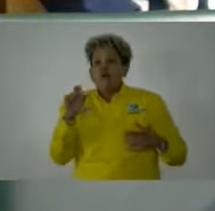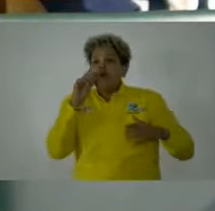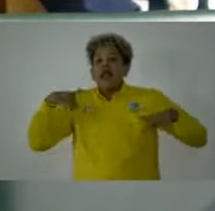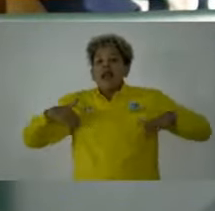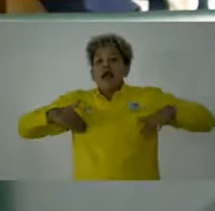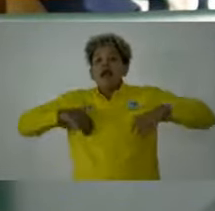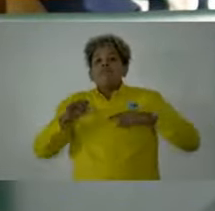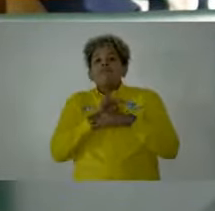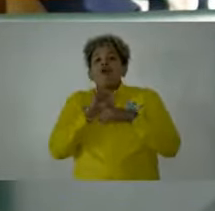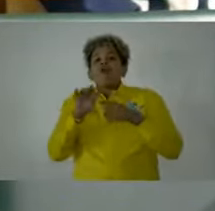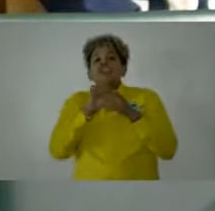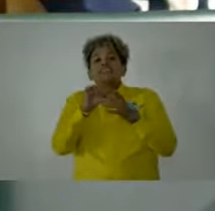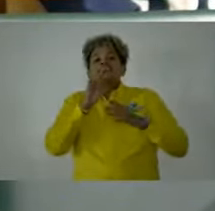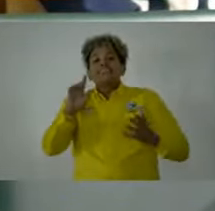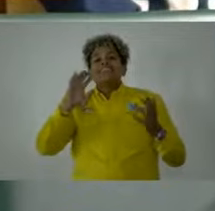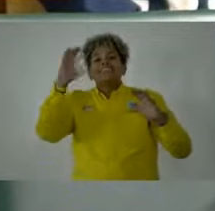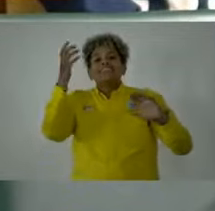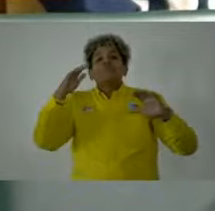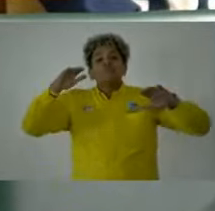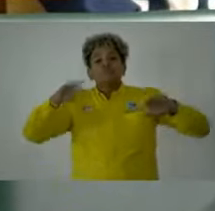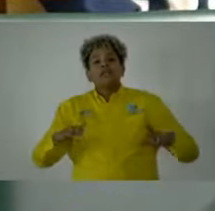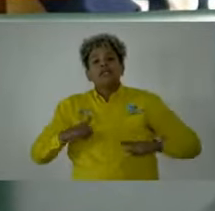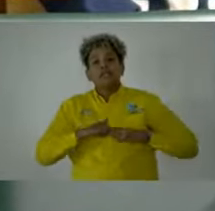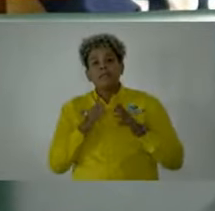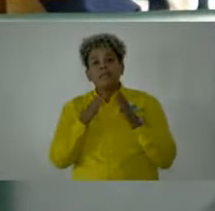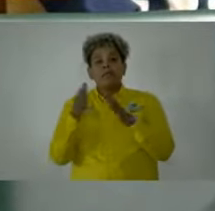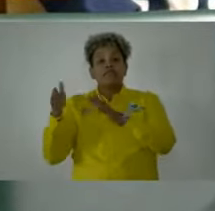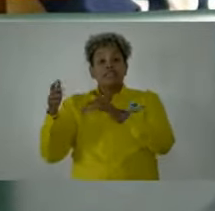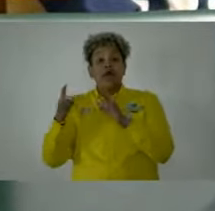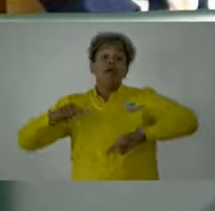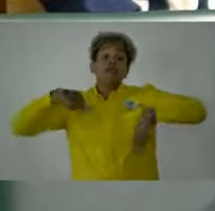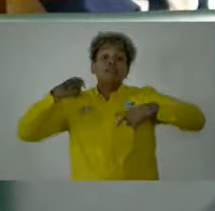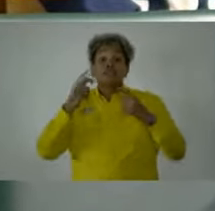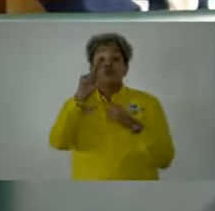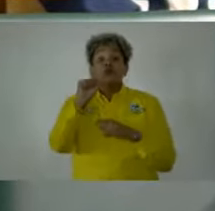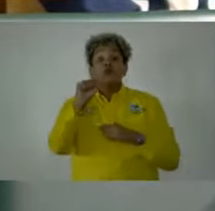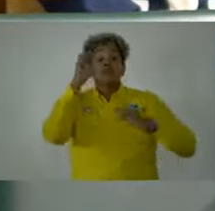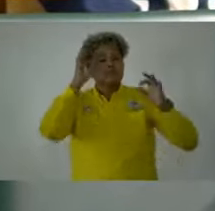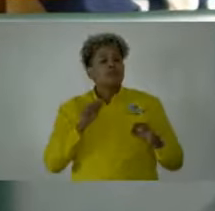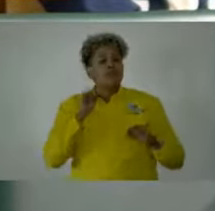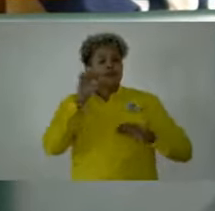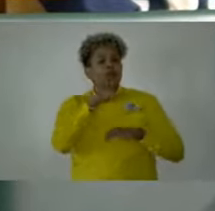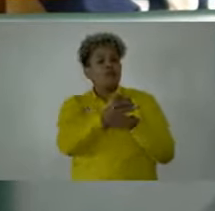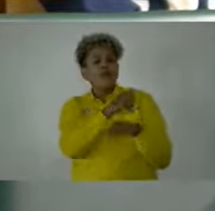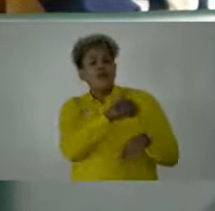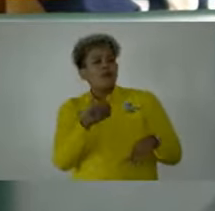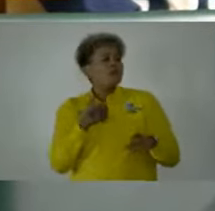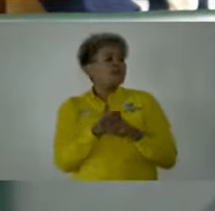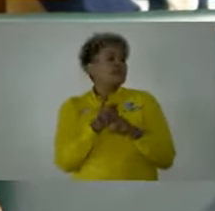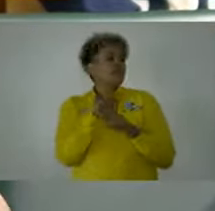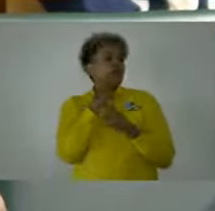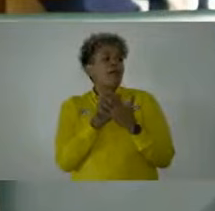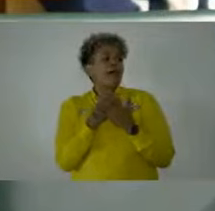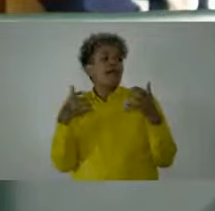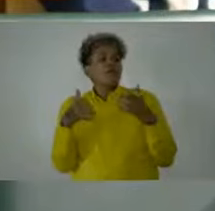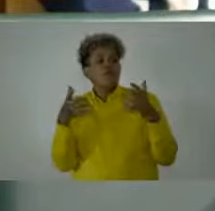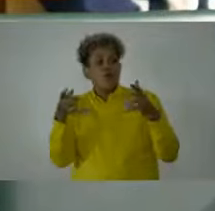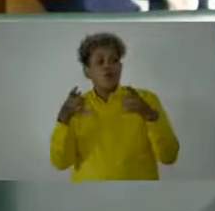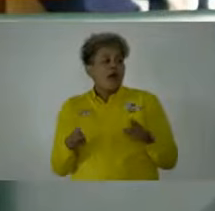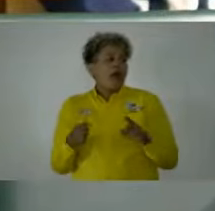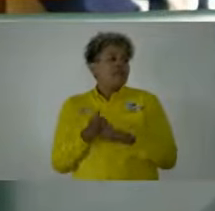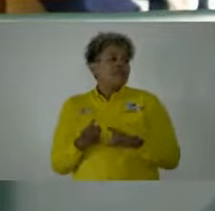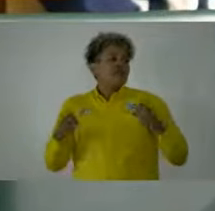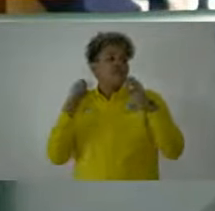had a functioning dispute settlement mechanism since the US decided not to appoint members to the appellate body.